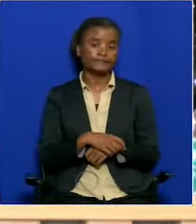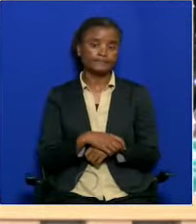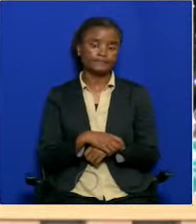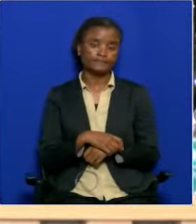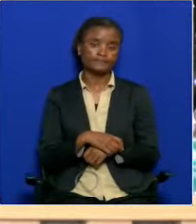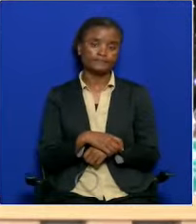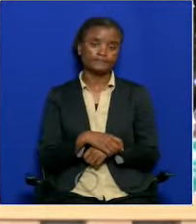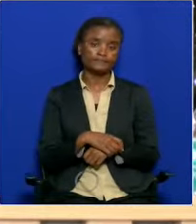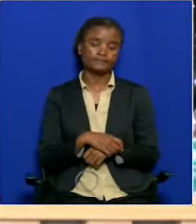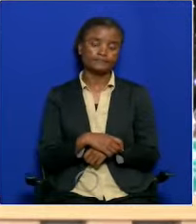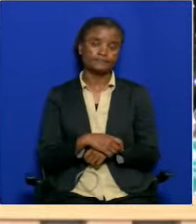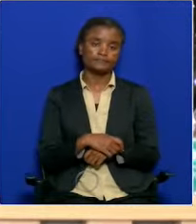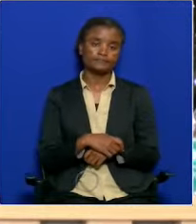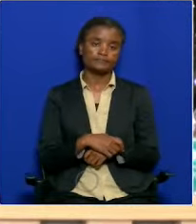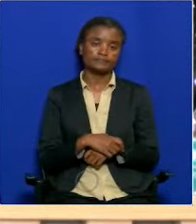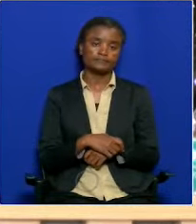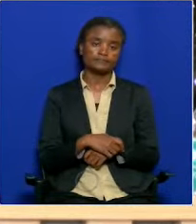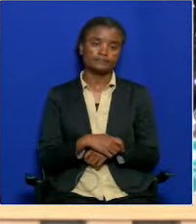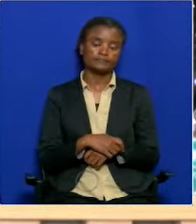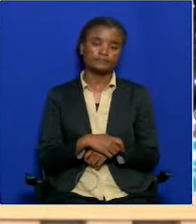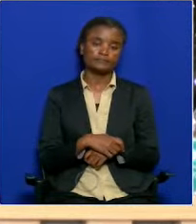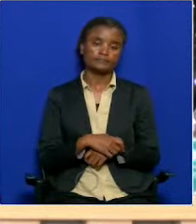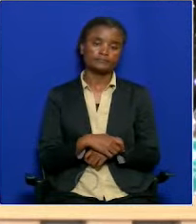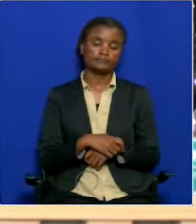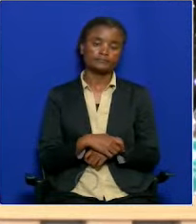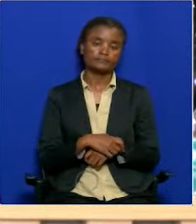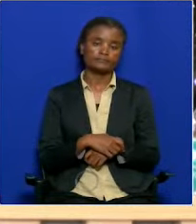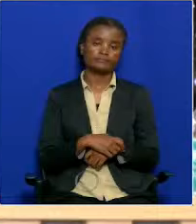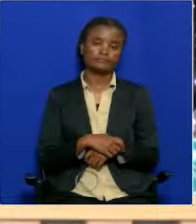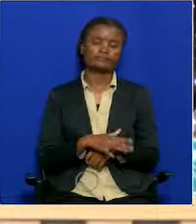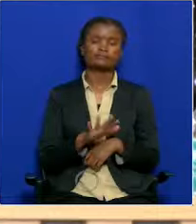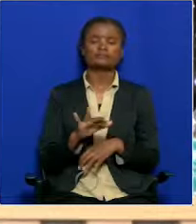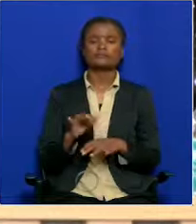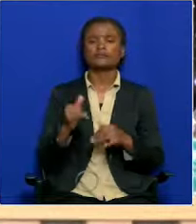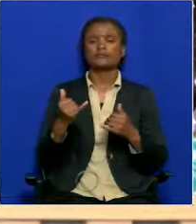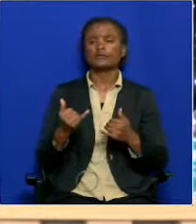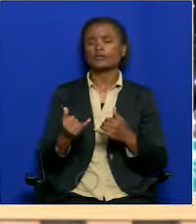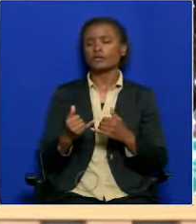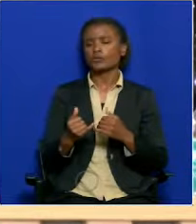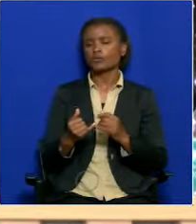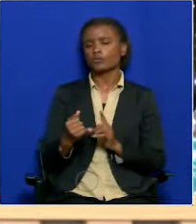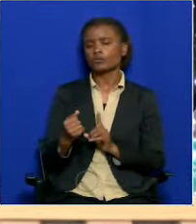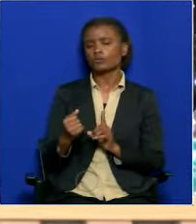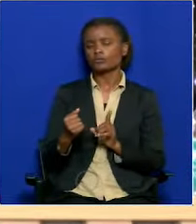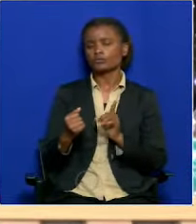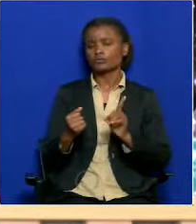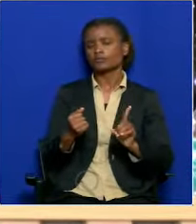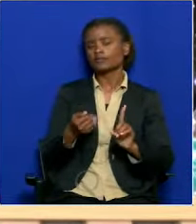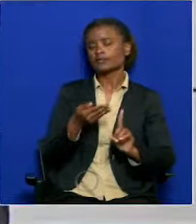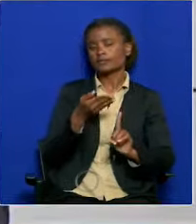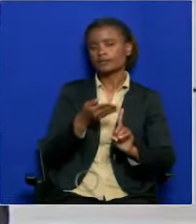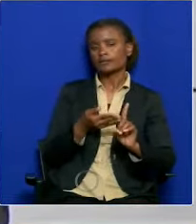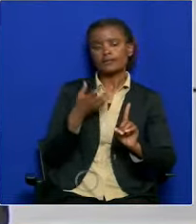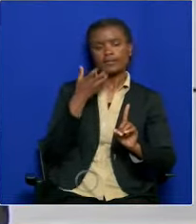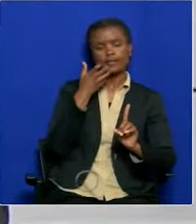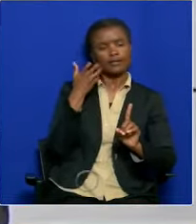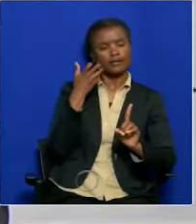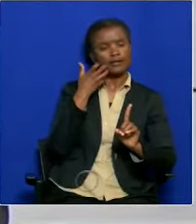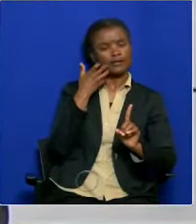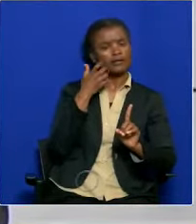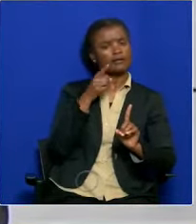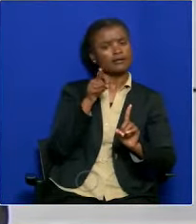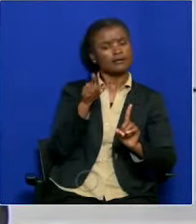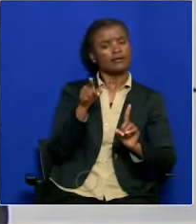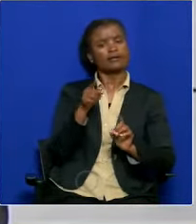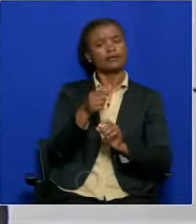why would Mr. Matlala require Sergeant Nkosi's assistance, given that